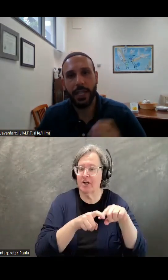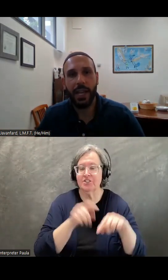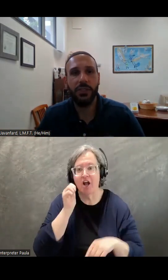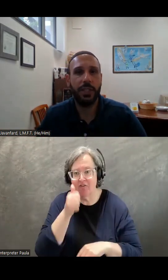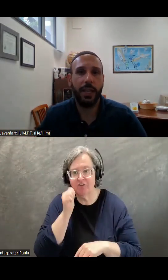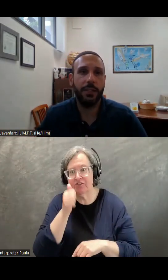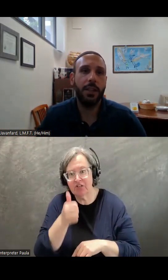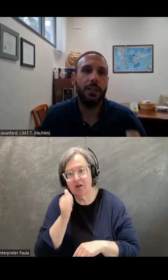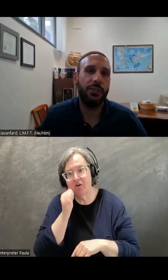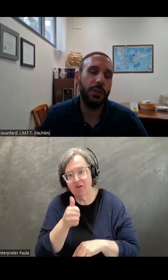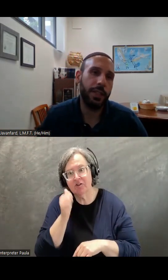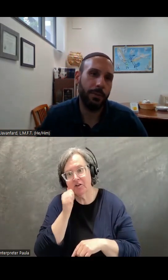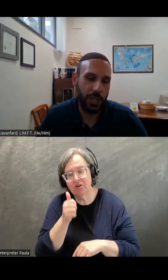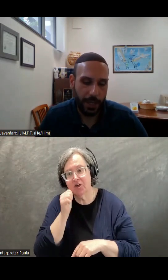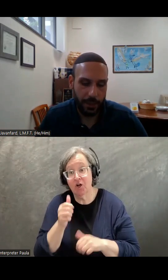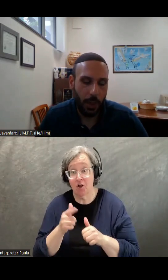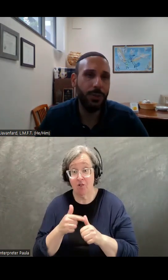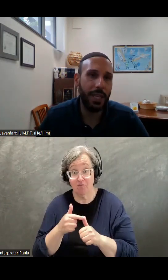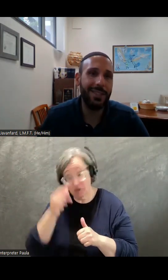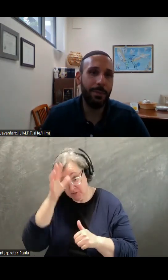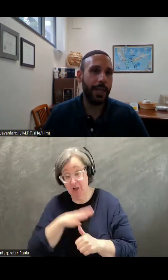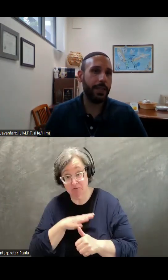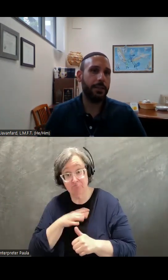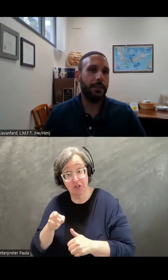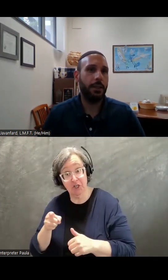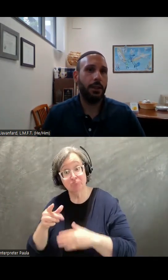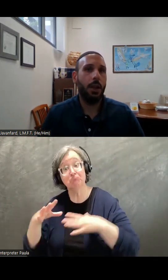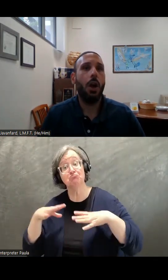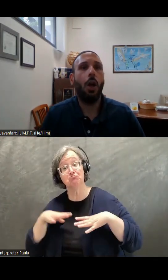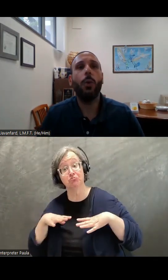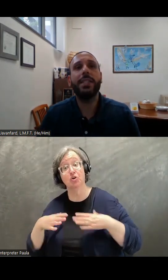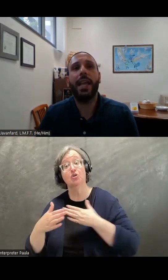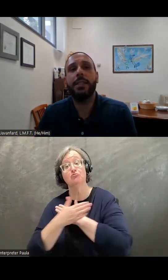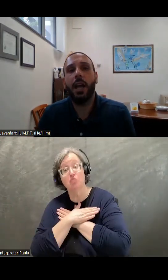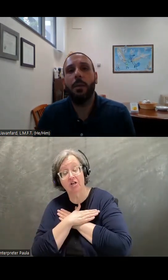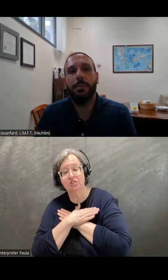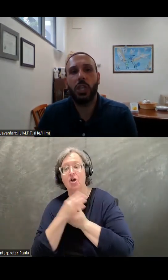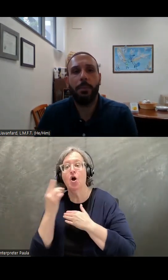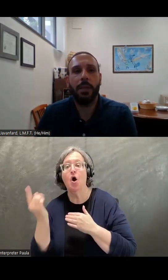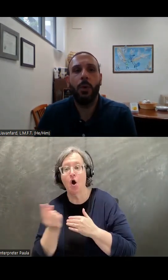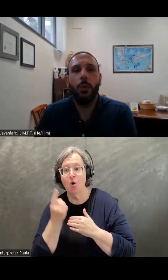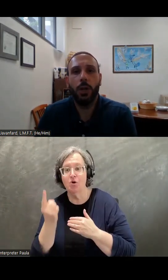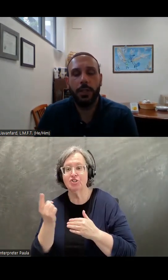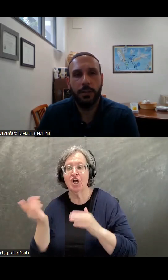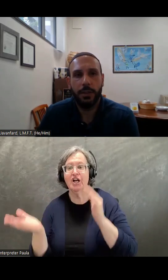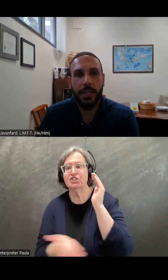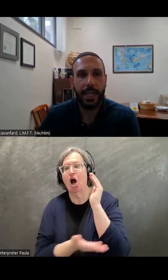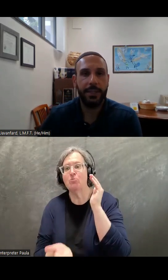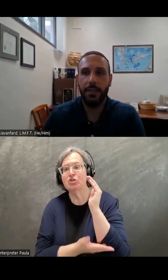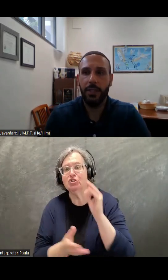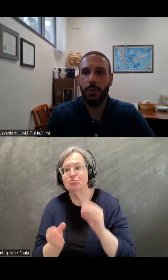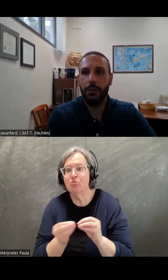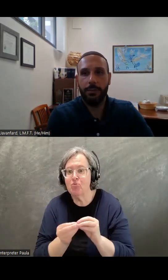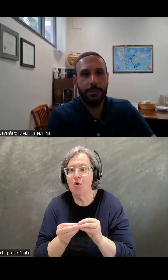day after day, the first lumberjack, the one who takes a break, always ends up chopping more wood than the